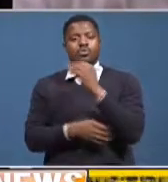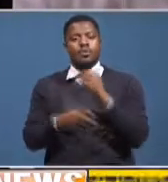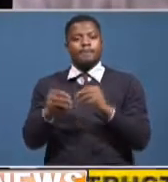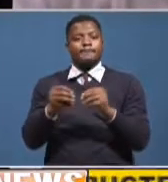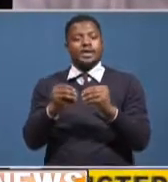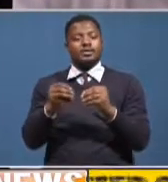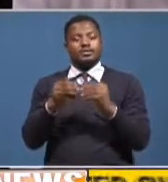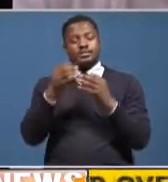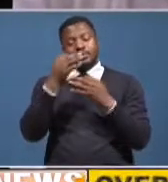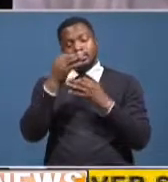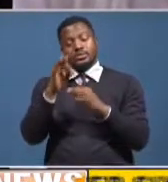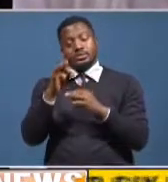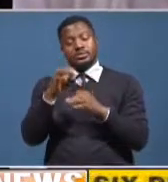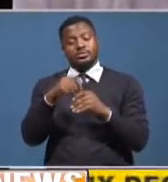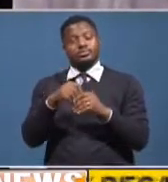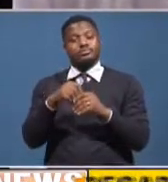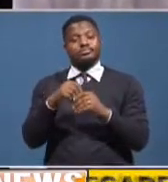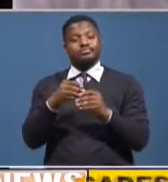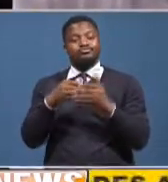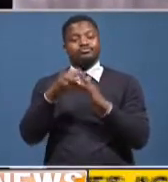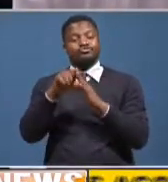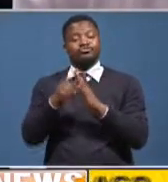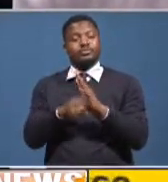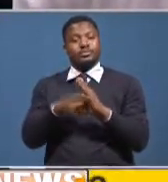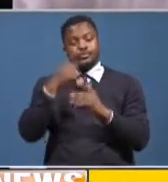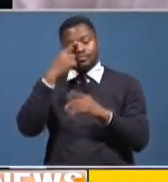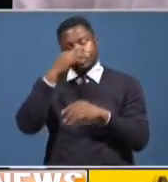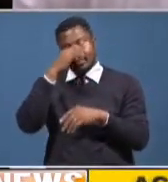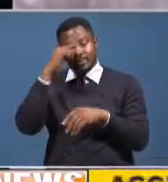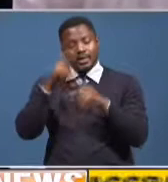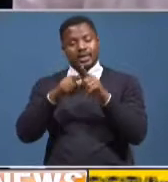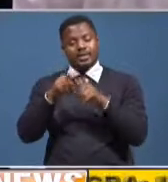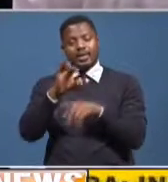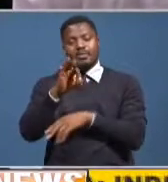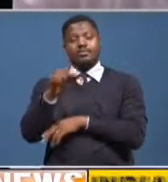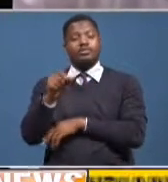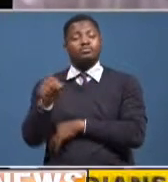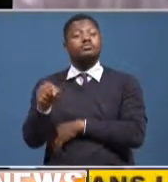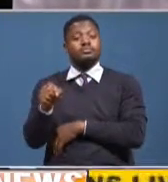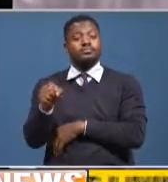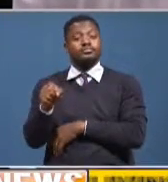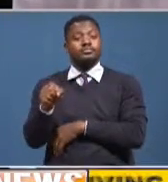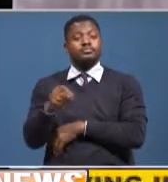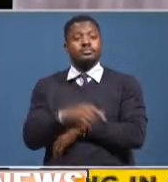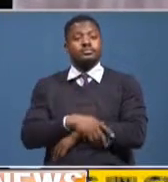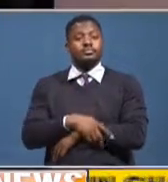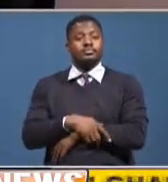management decisions by the leadership of the FA and